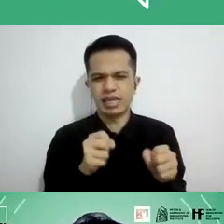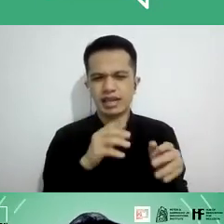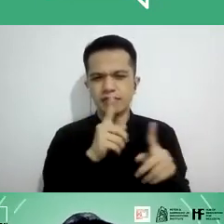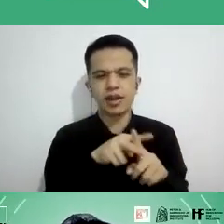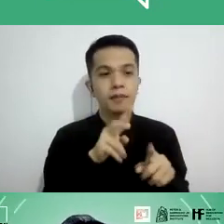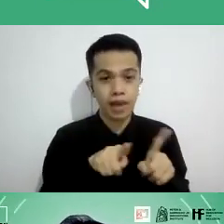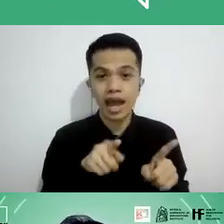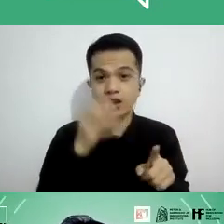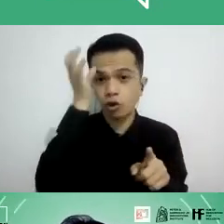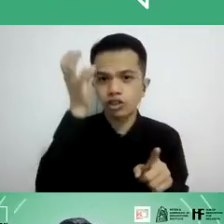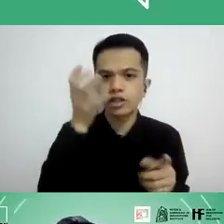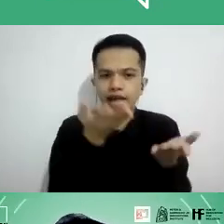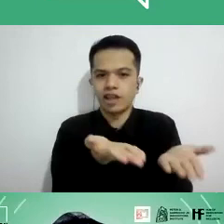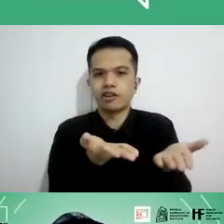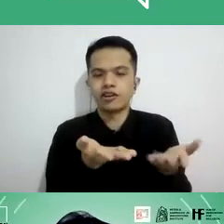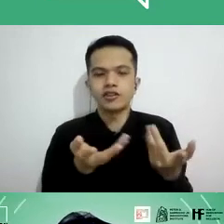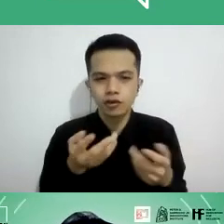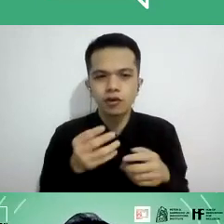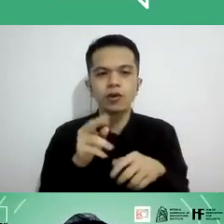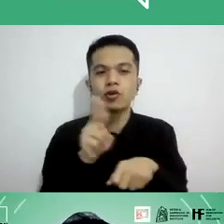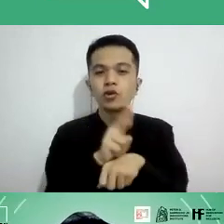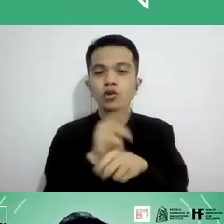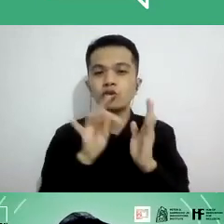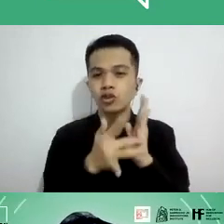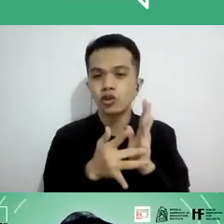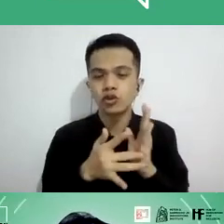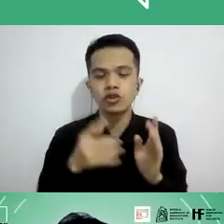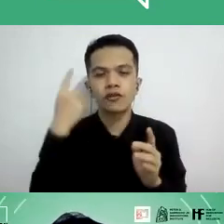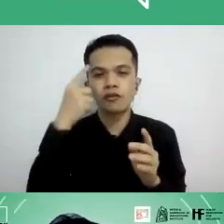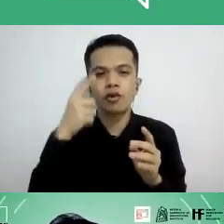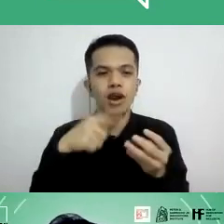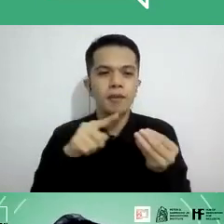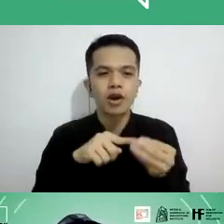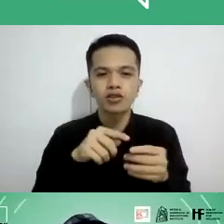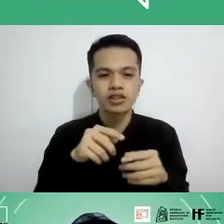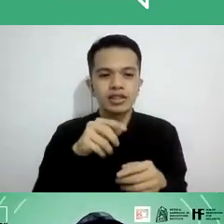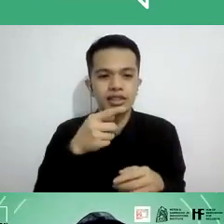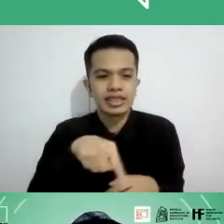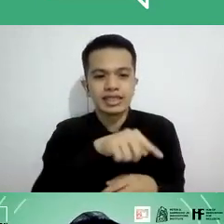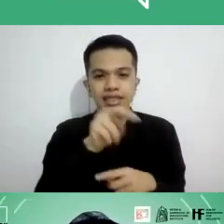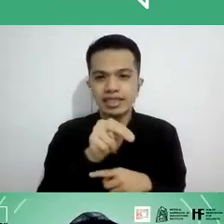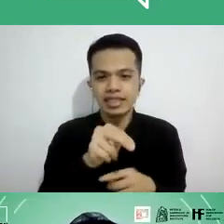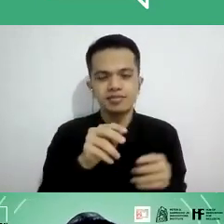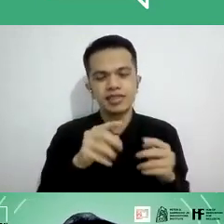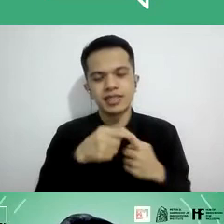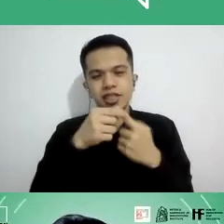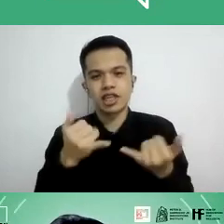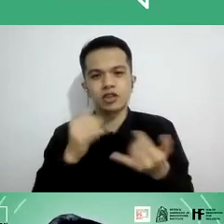there. The idea is trying to use these technologies, especially in the context of those who need it, in the pandemic, for example.